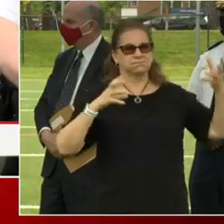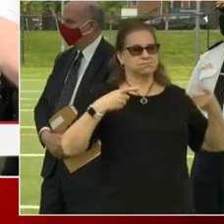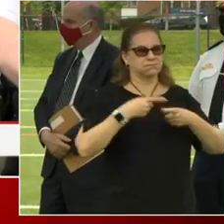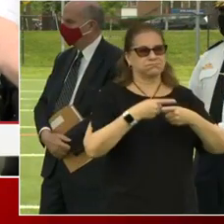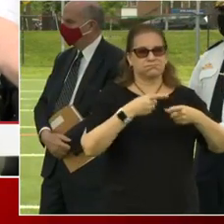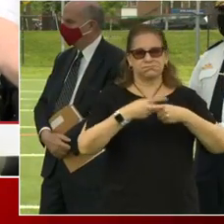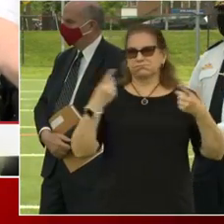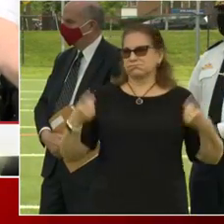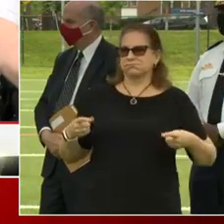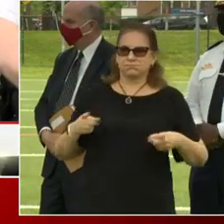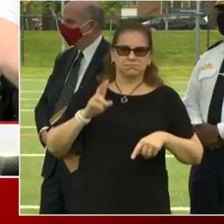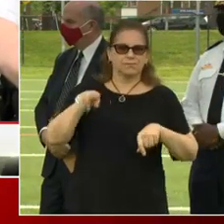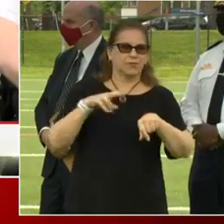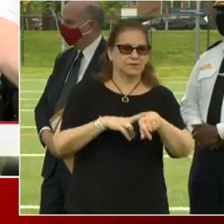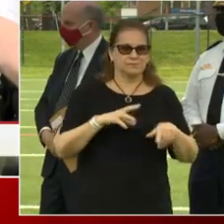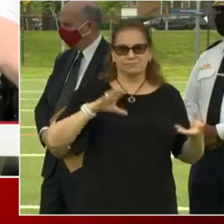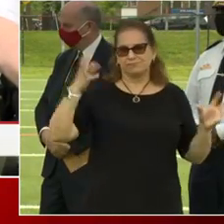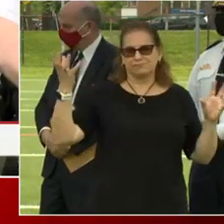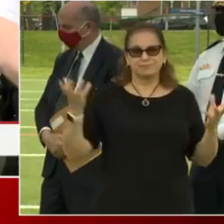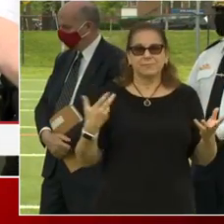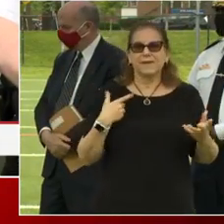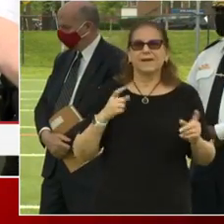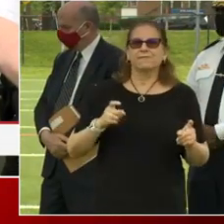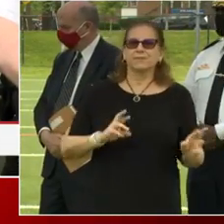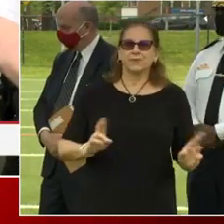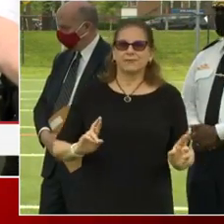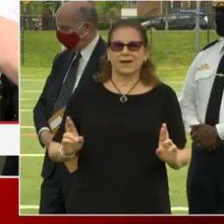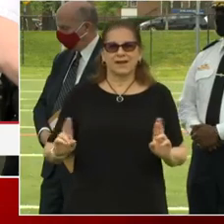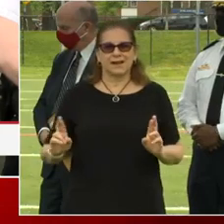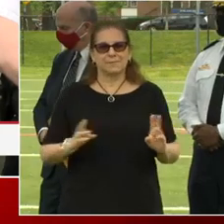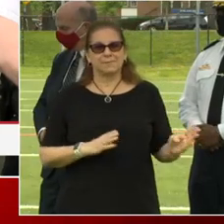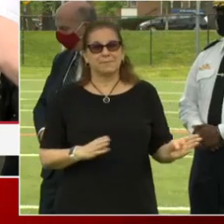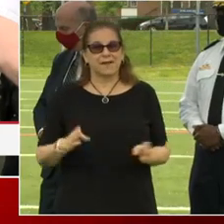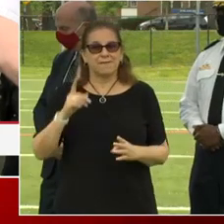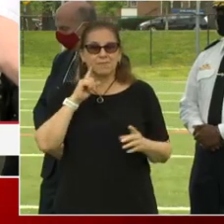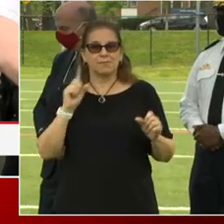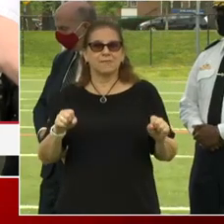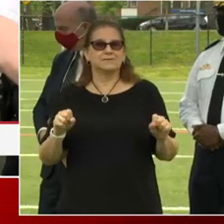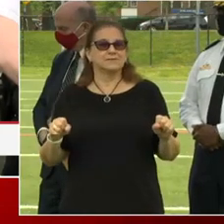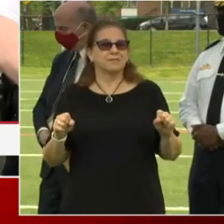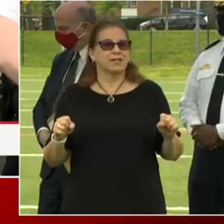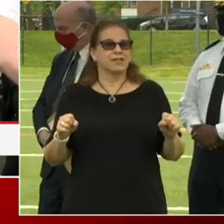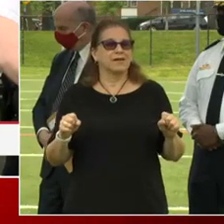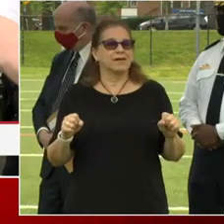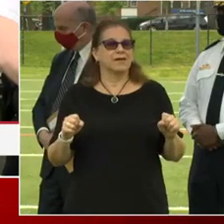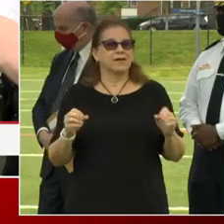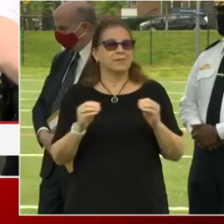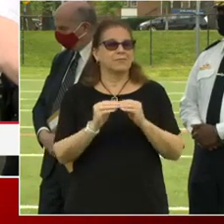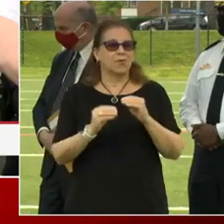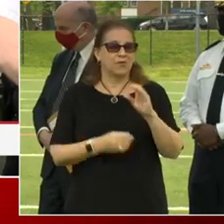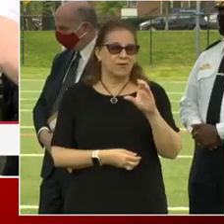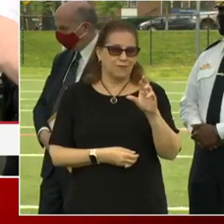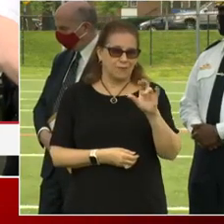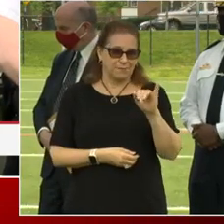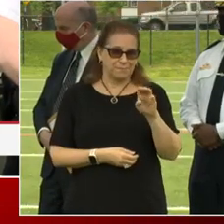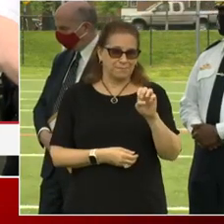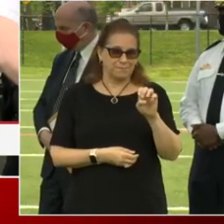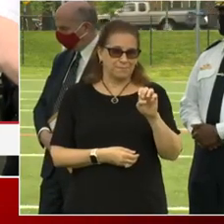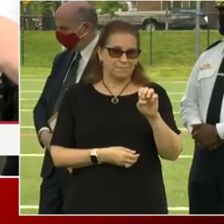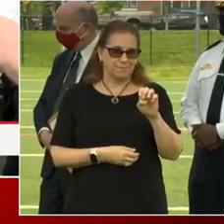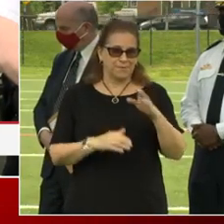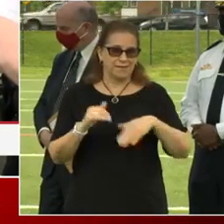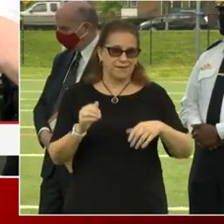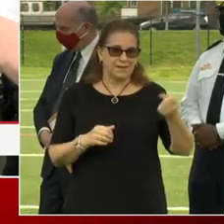we brace ourselves and prepare ourselves for the possibility of more crime. Last year,